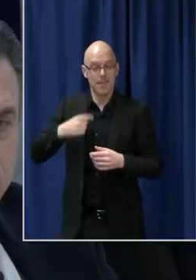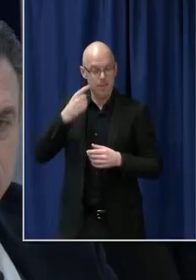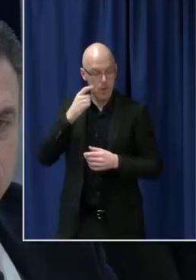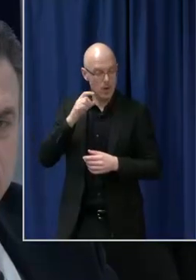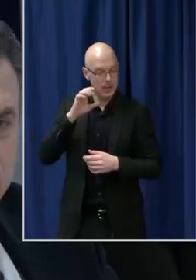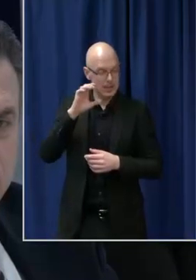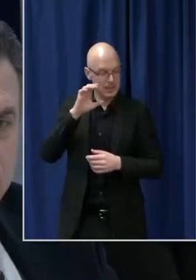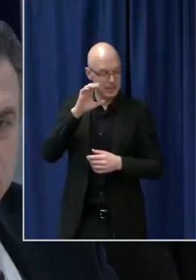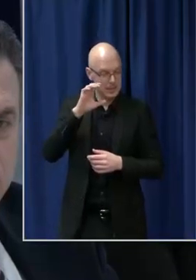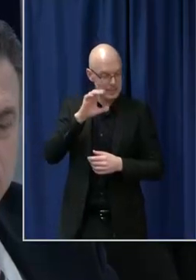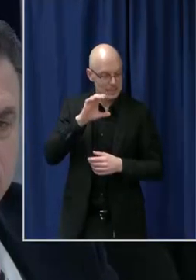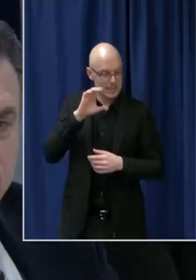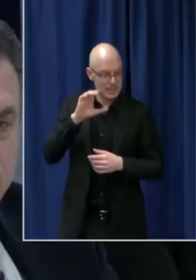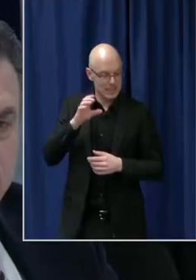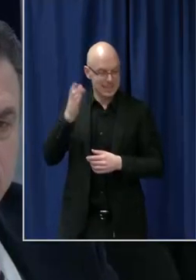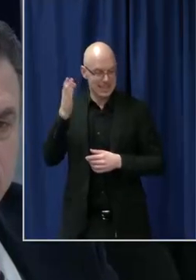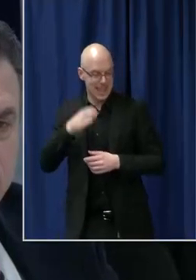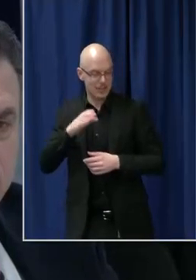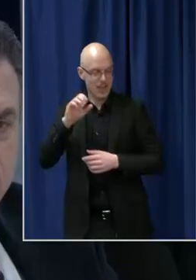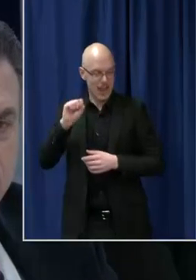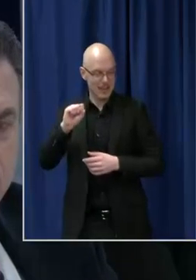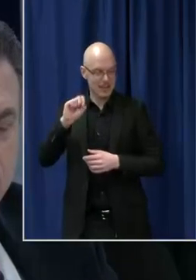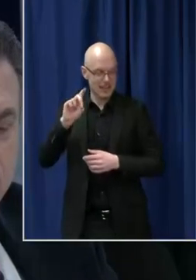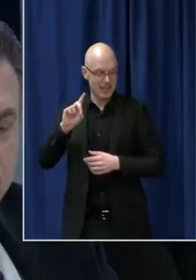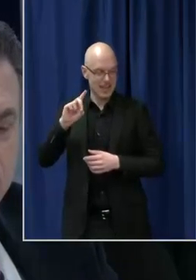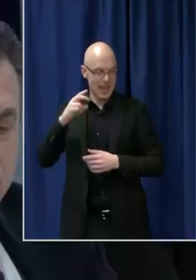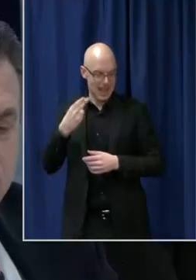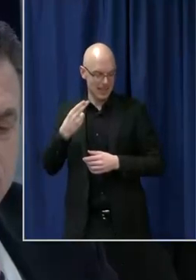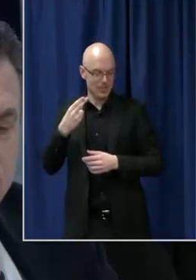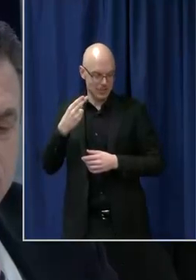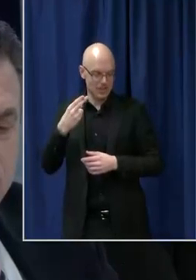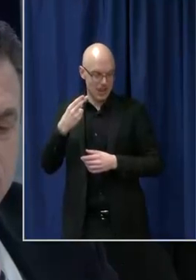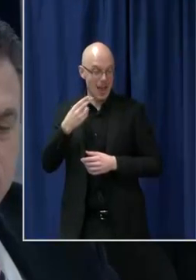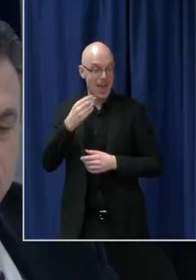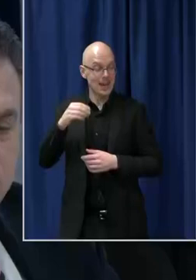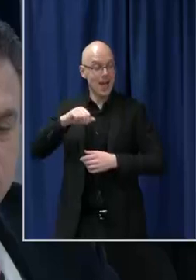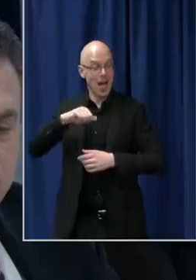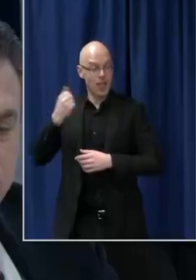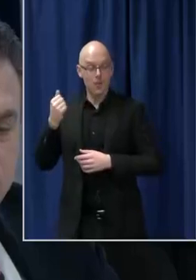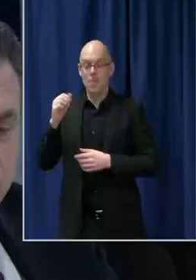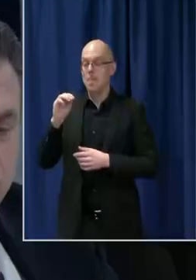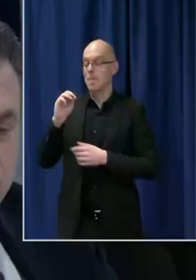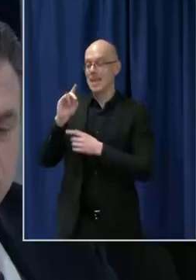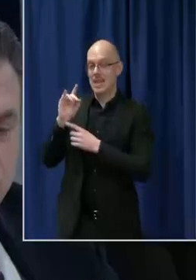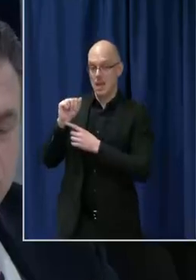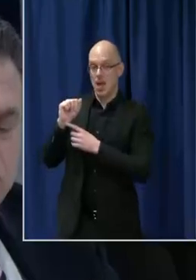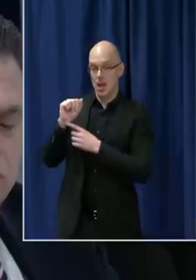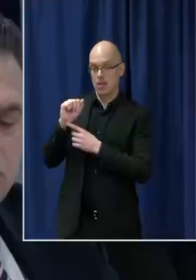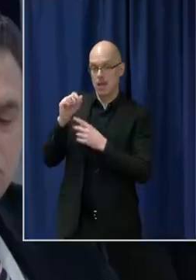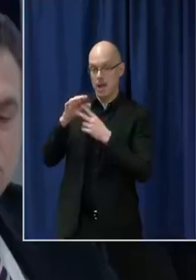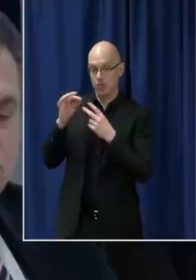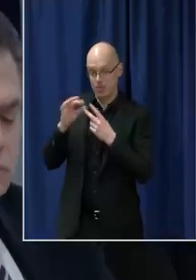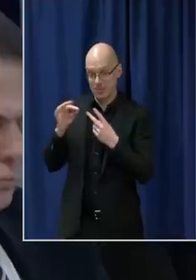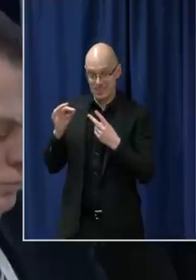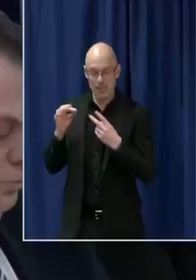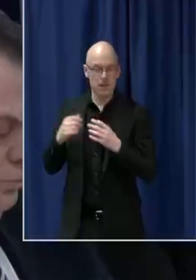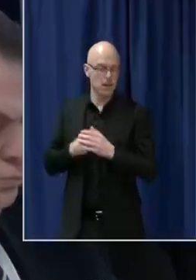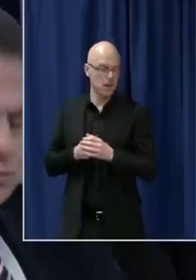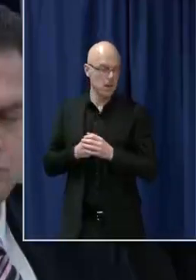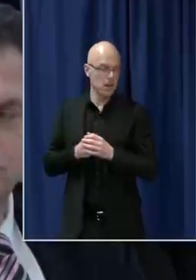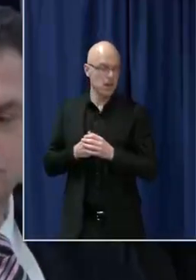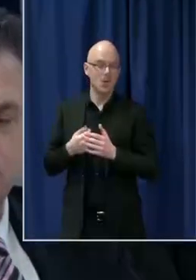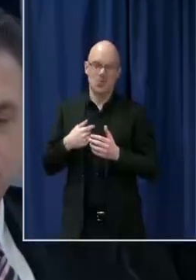CC/SDH assets and other media alternatives, we encourage the workshop participants to consider more